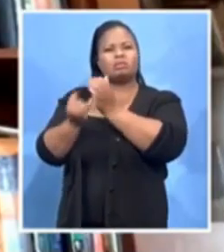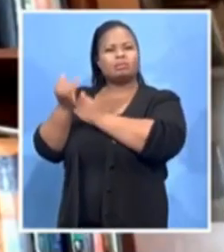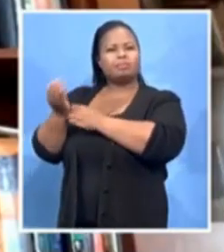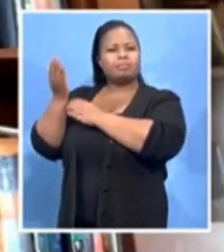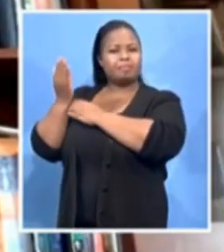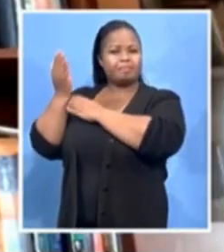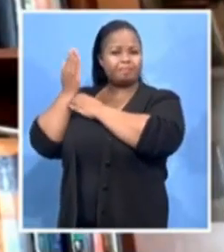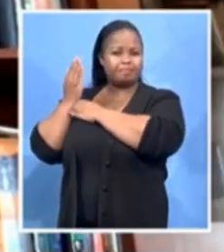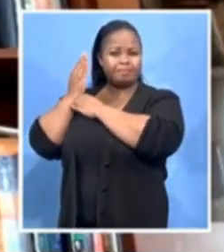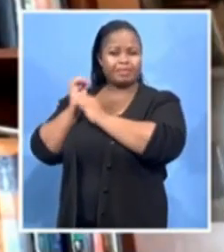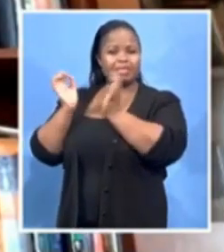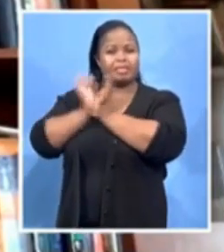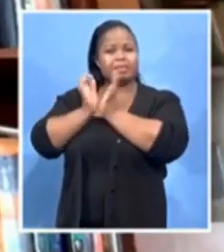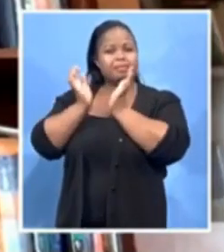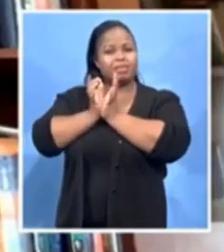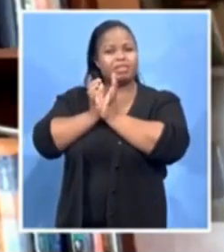countries represented were Ghana,